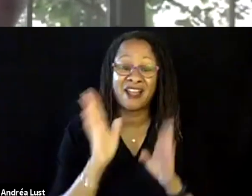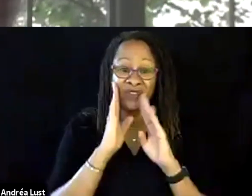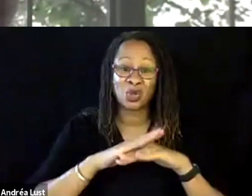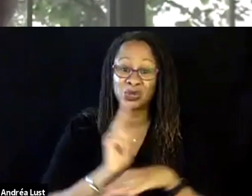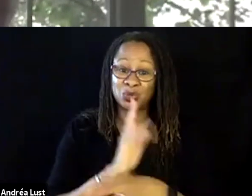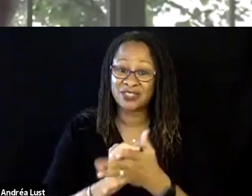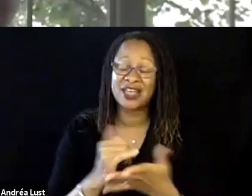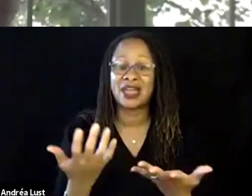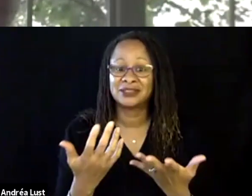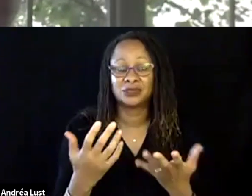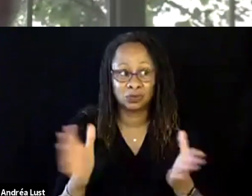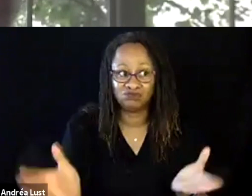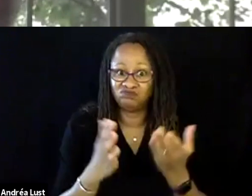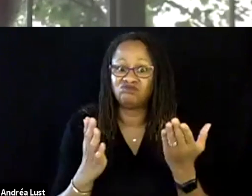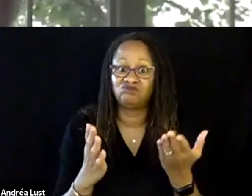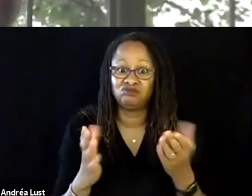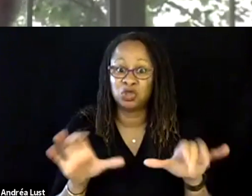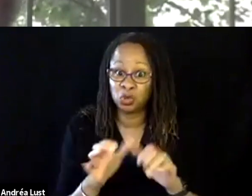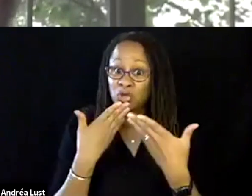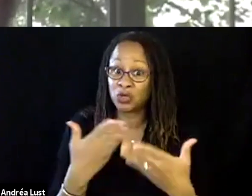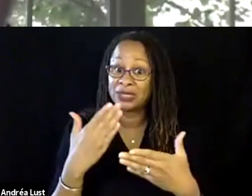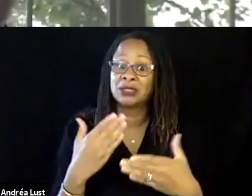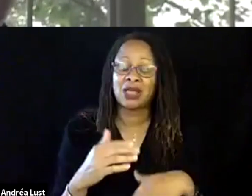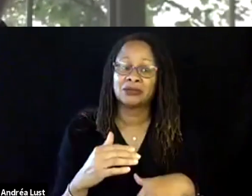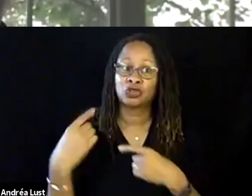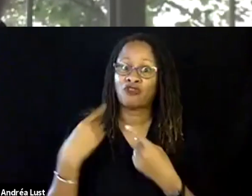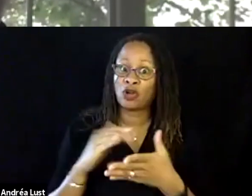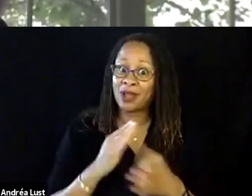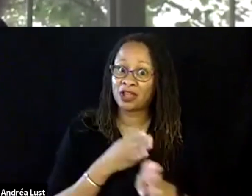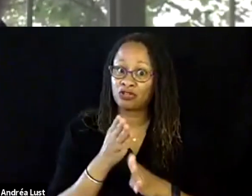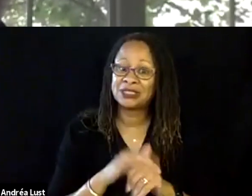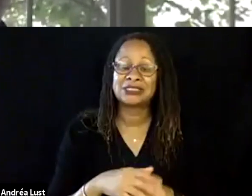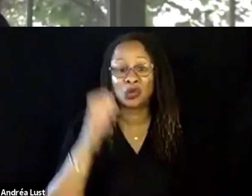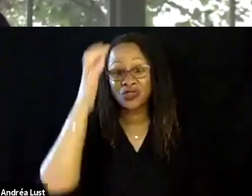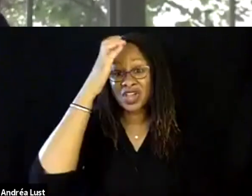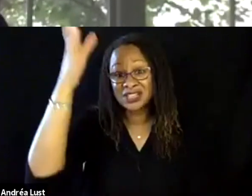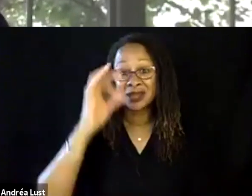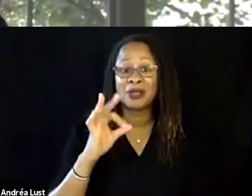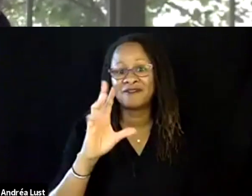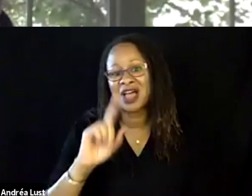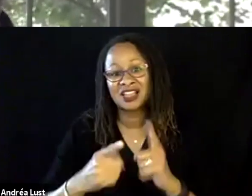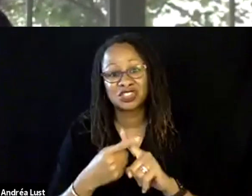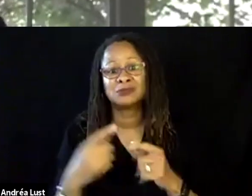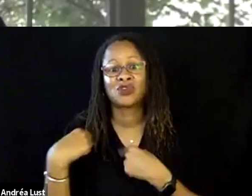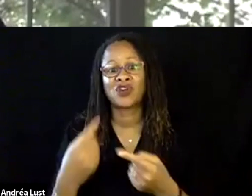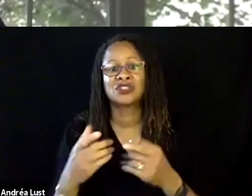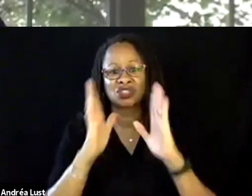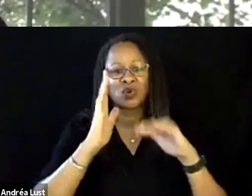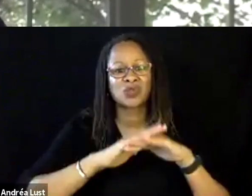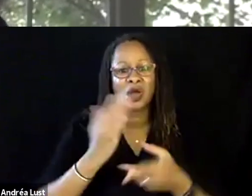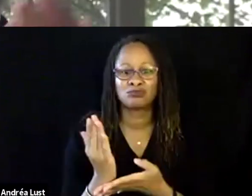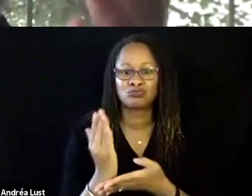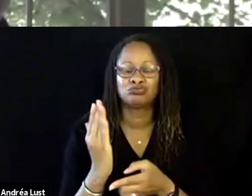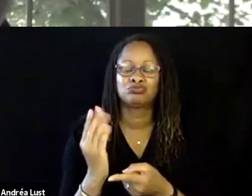I've been able to accomplish thus far in my career. But the whole concept of allyship sometimes is too focused, I think, on privilege